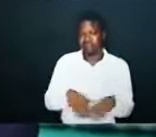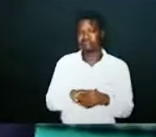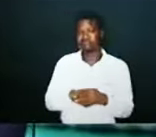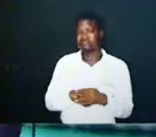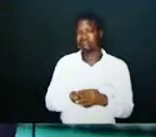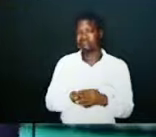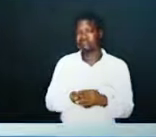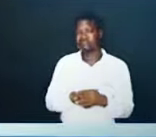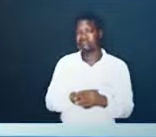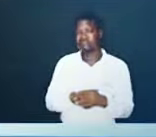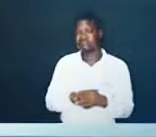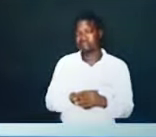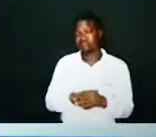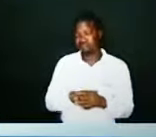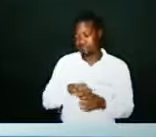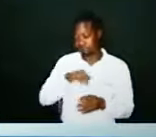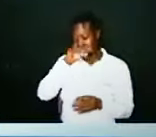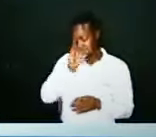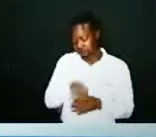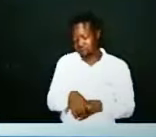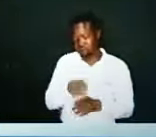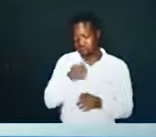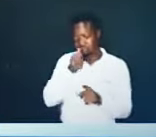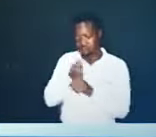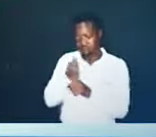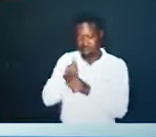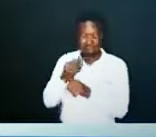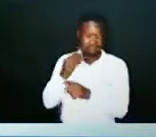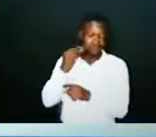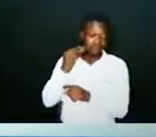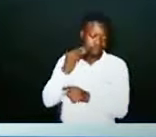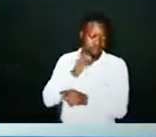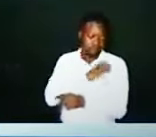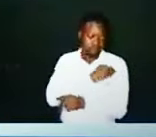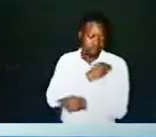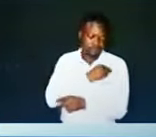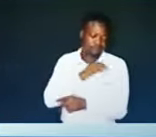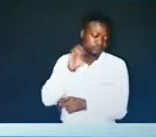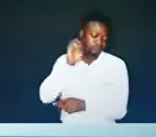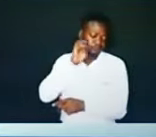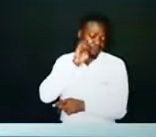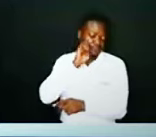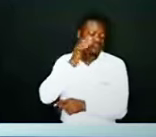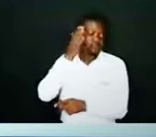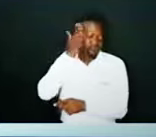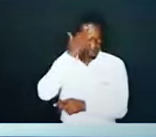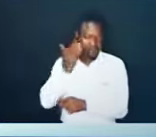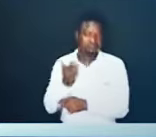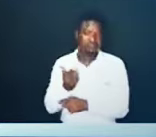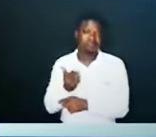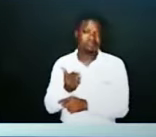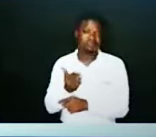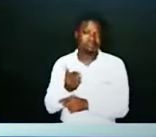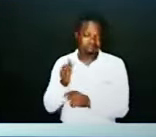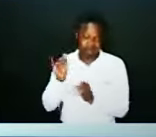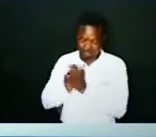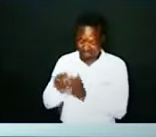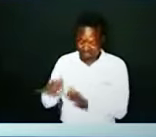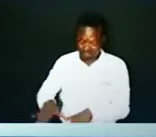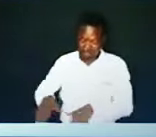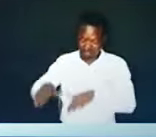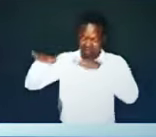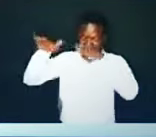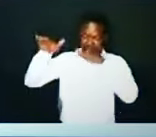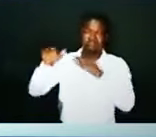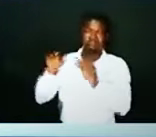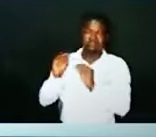This is what they have been taught, and this is who they were. Priests unto the nations.